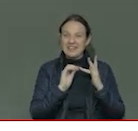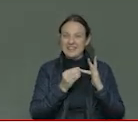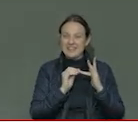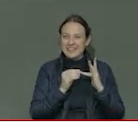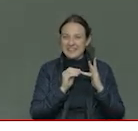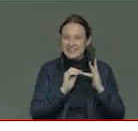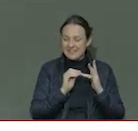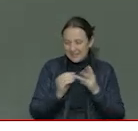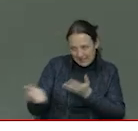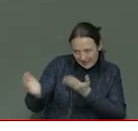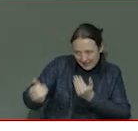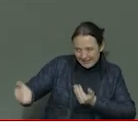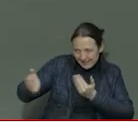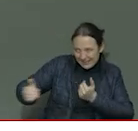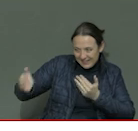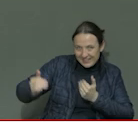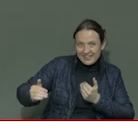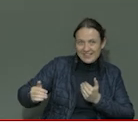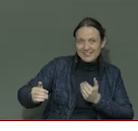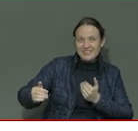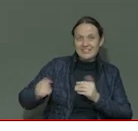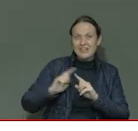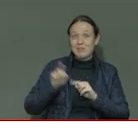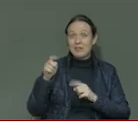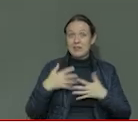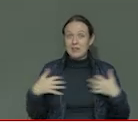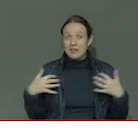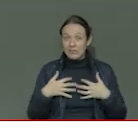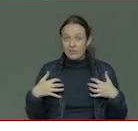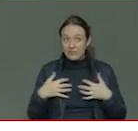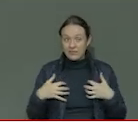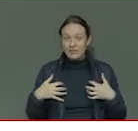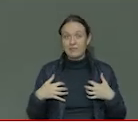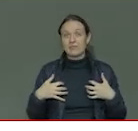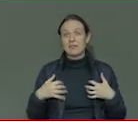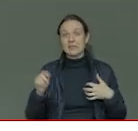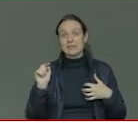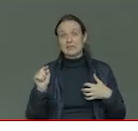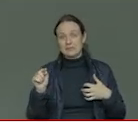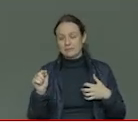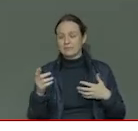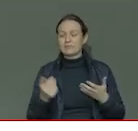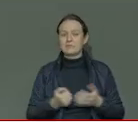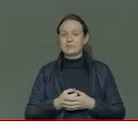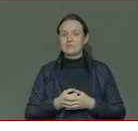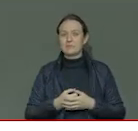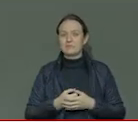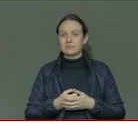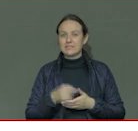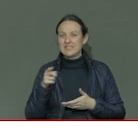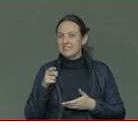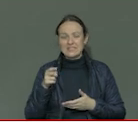They tried to get his attention with that. But Richard Parker, we're going to call him Richard Parker, but at that time he was just a cub. He was